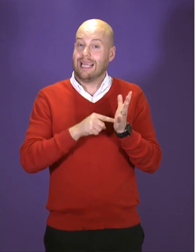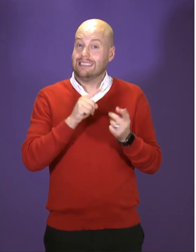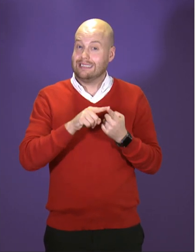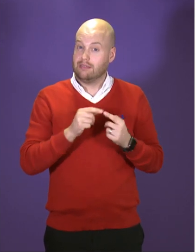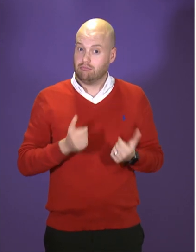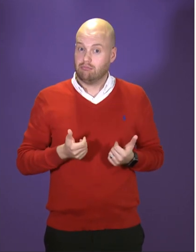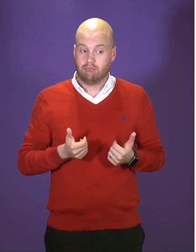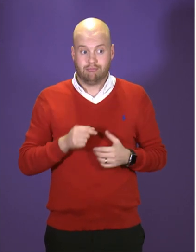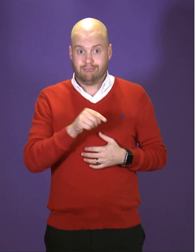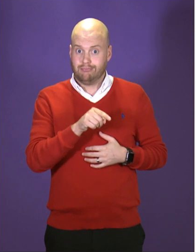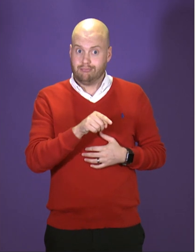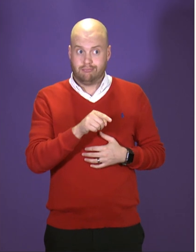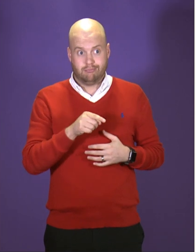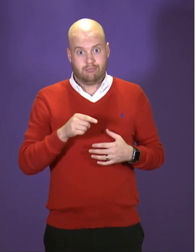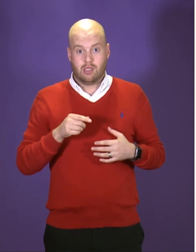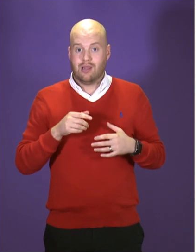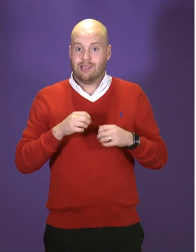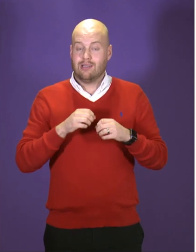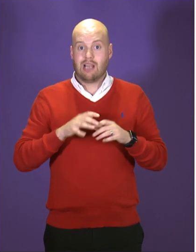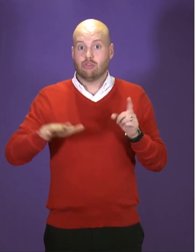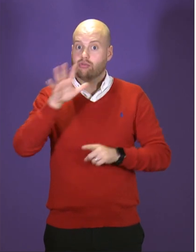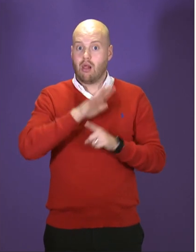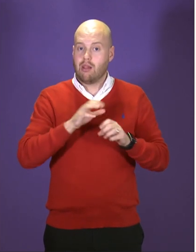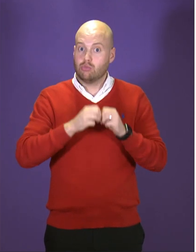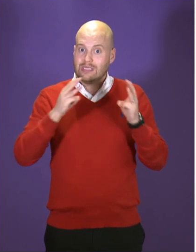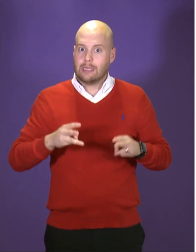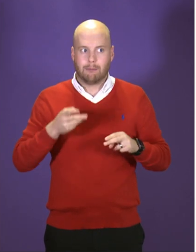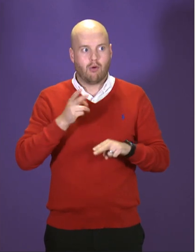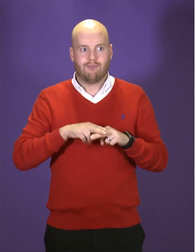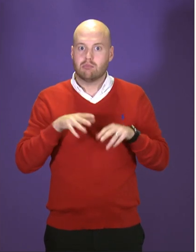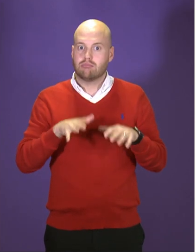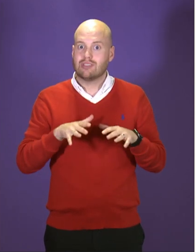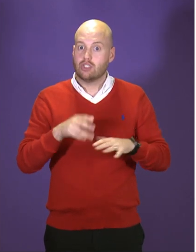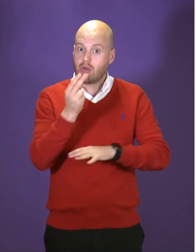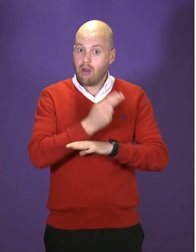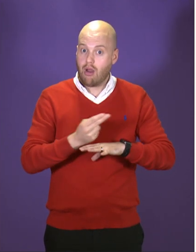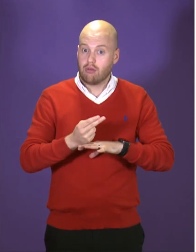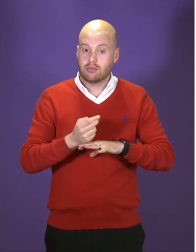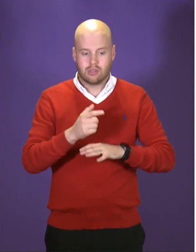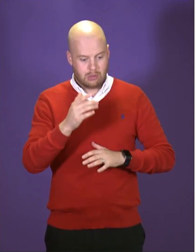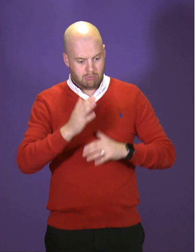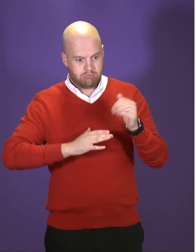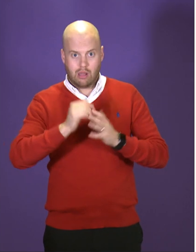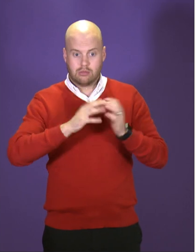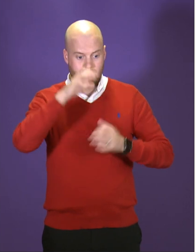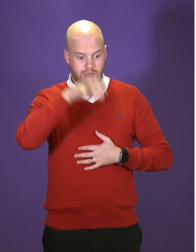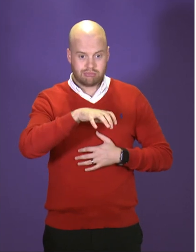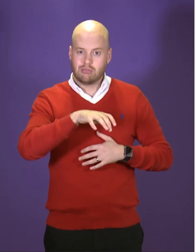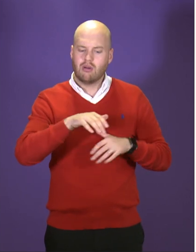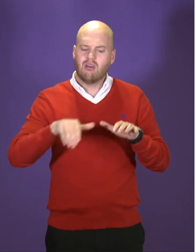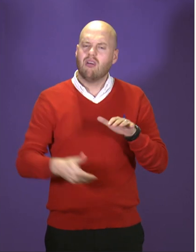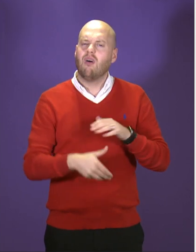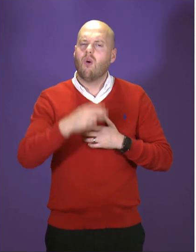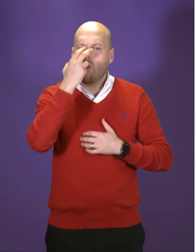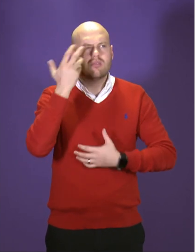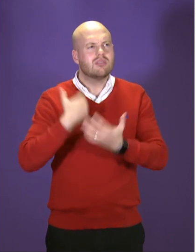National Museum of British Art, built on the site of London's most notorious prison in Millbank. It was, therefore, an early